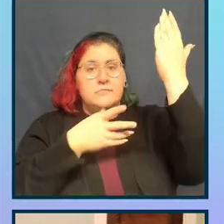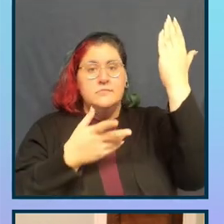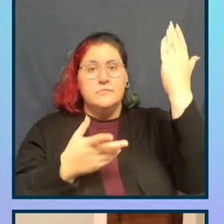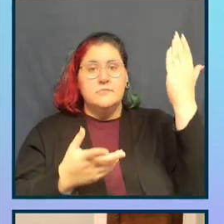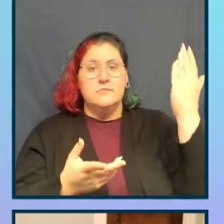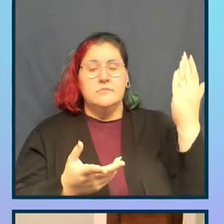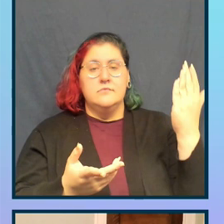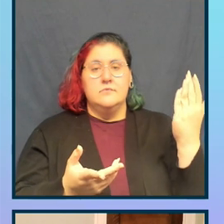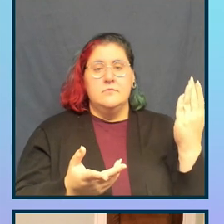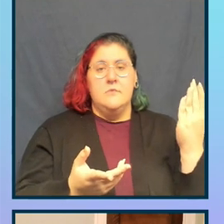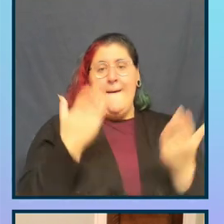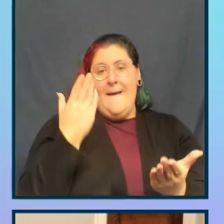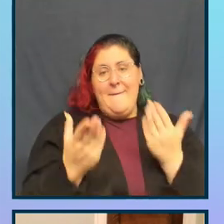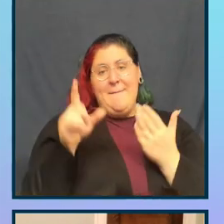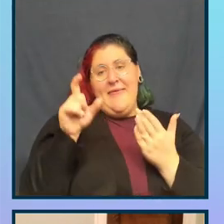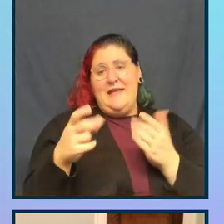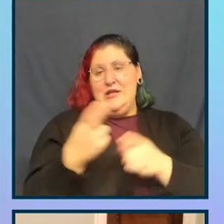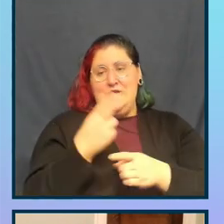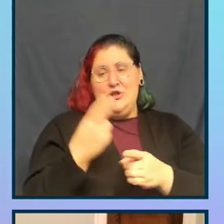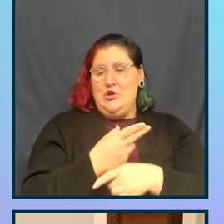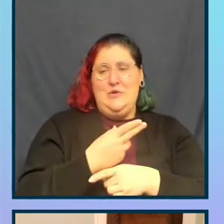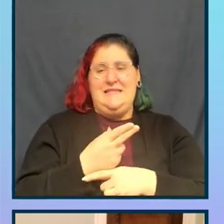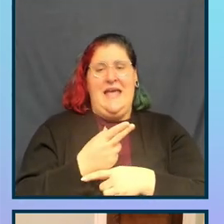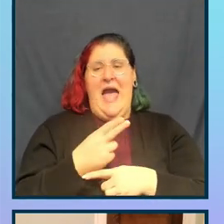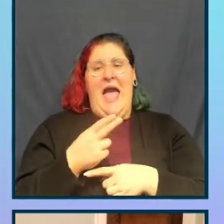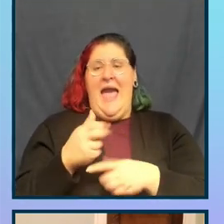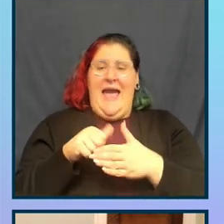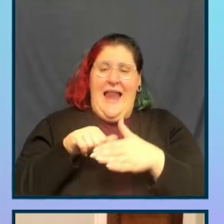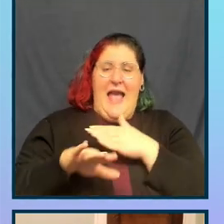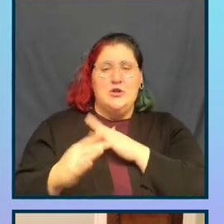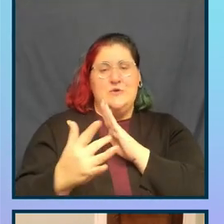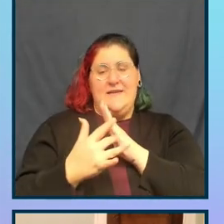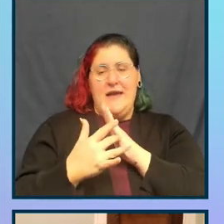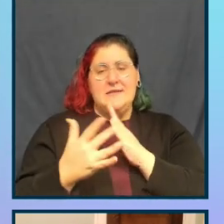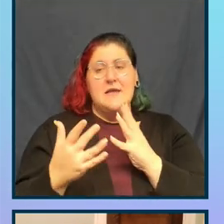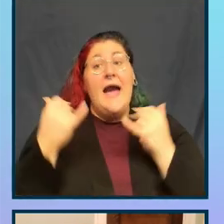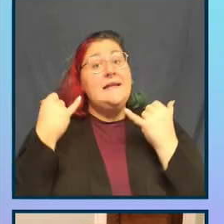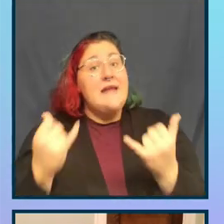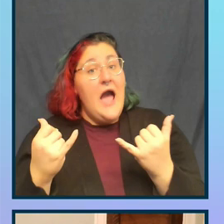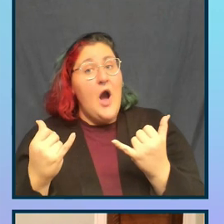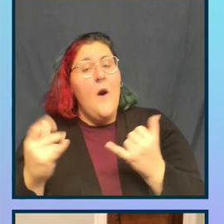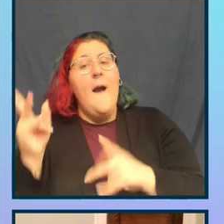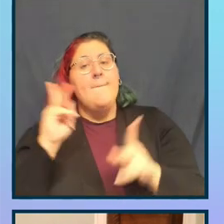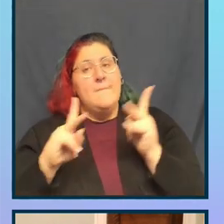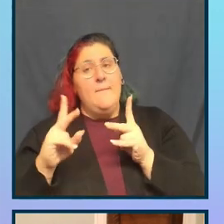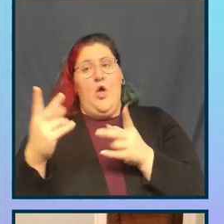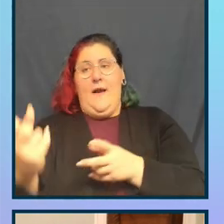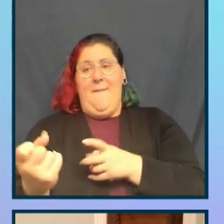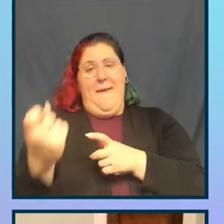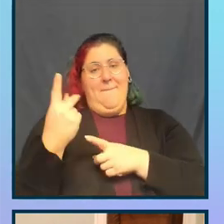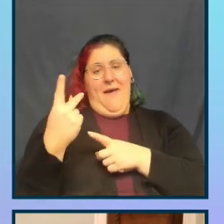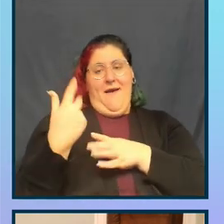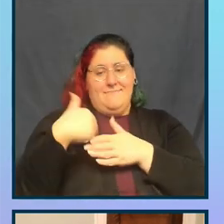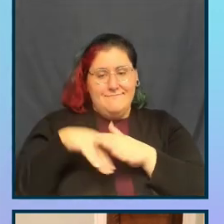device. And now user agents are coming back into our discussion because HTML